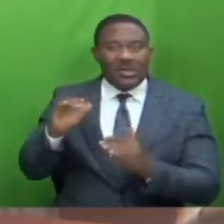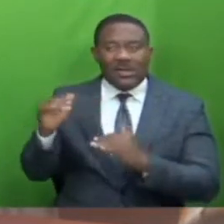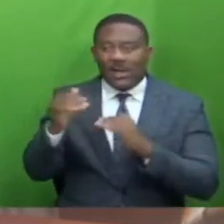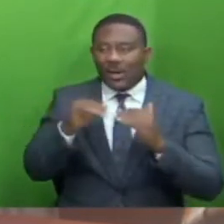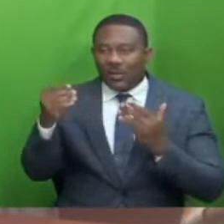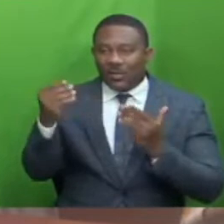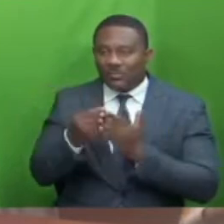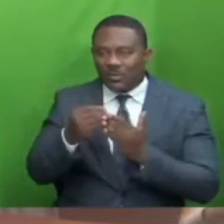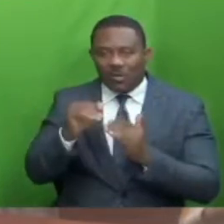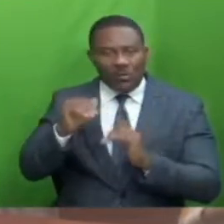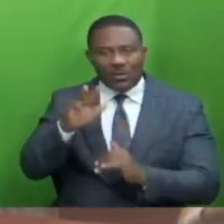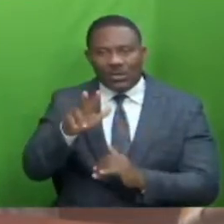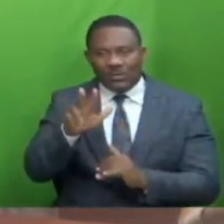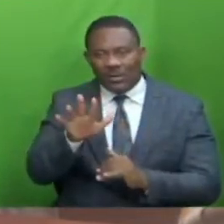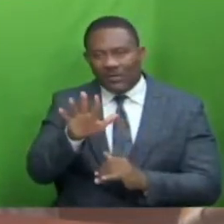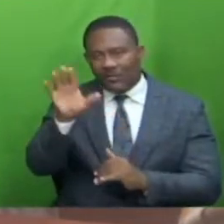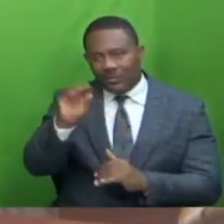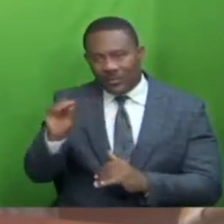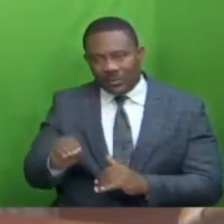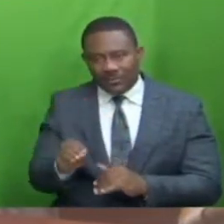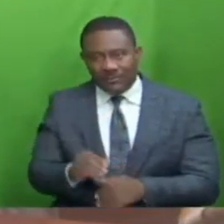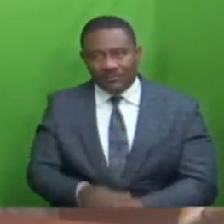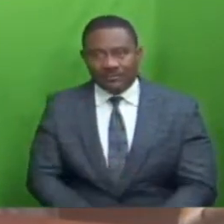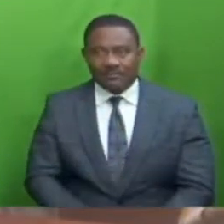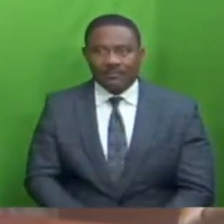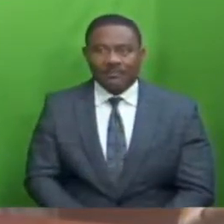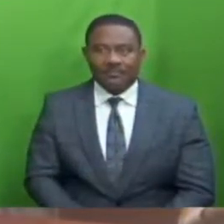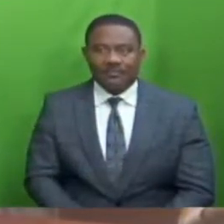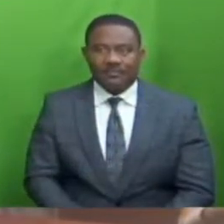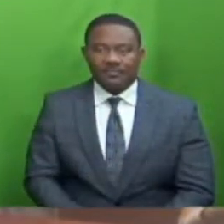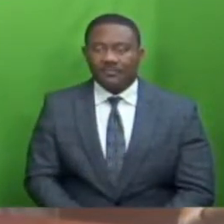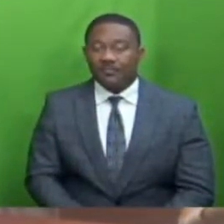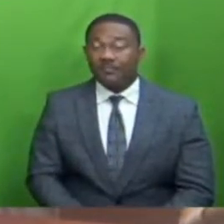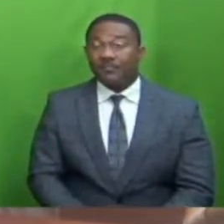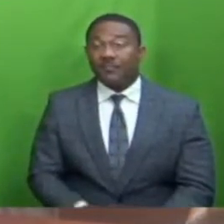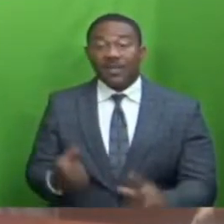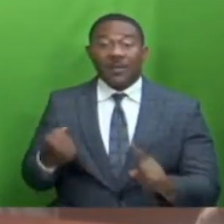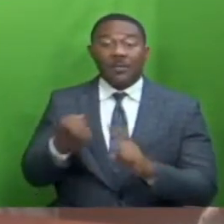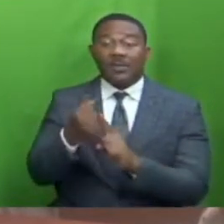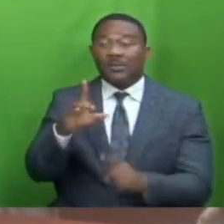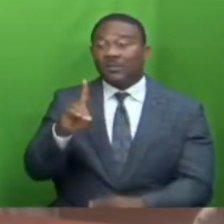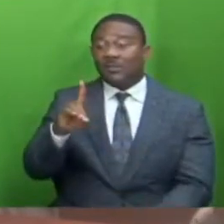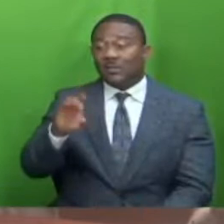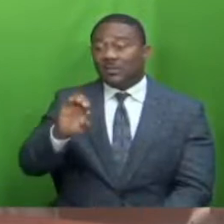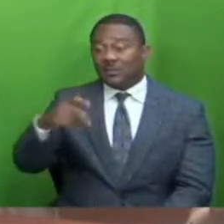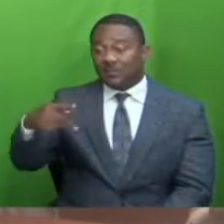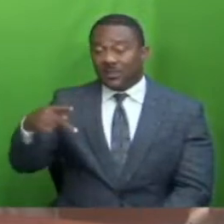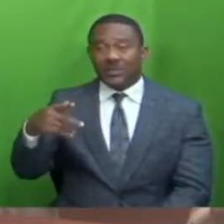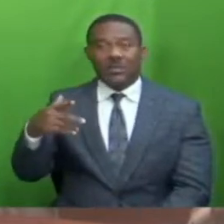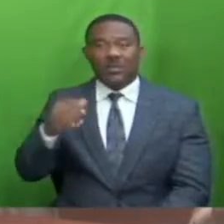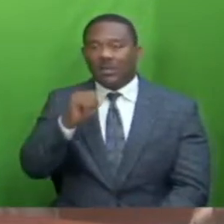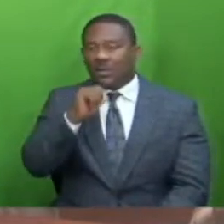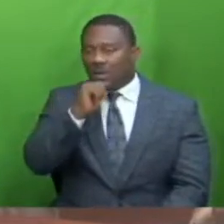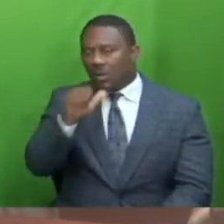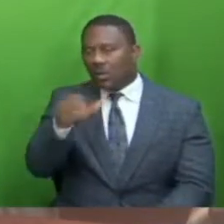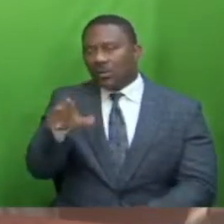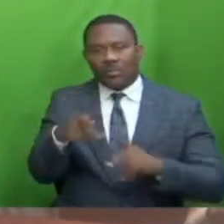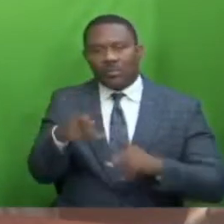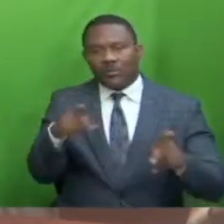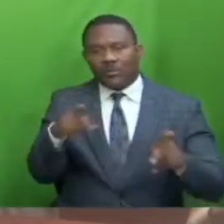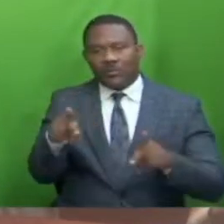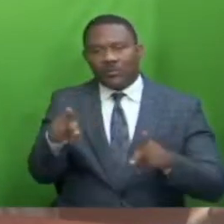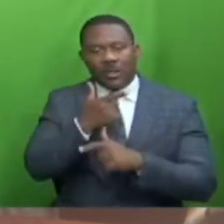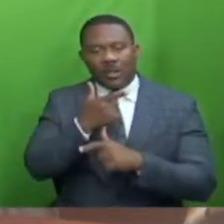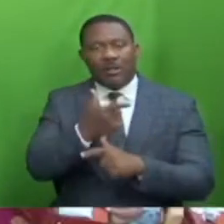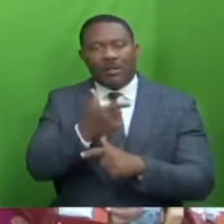over 35%. The impact of the DDEP, such as the increase in non-performing loans, was partly